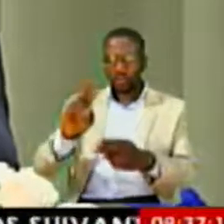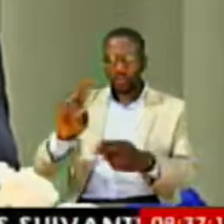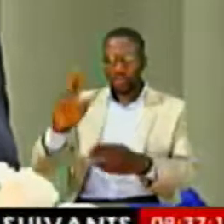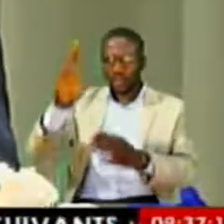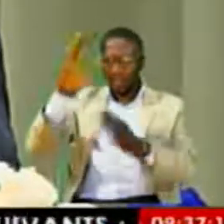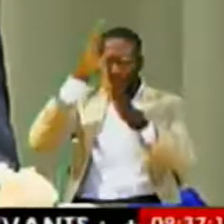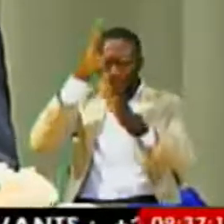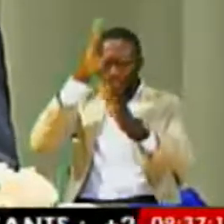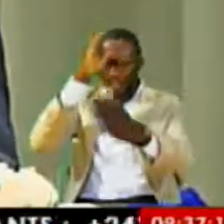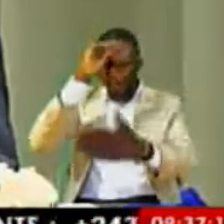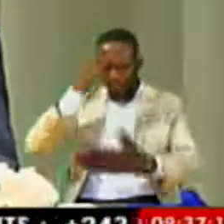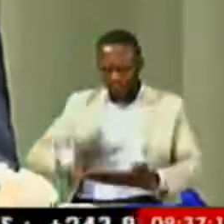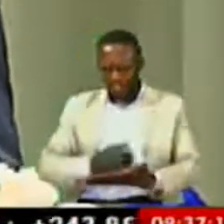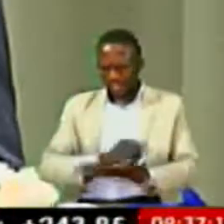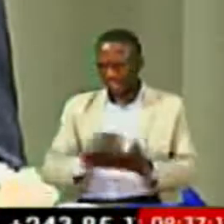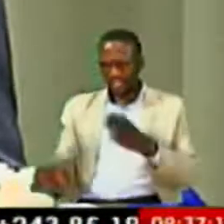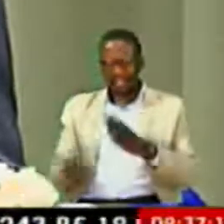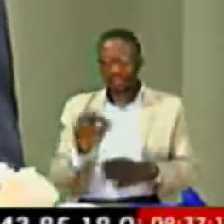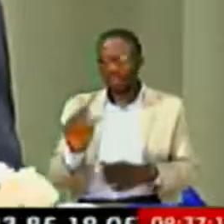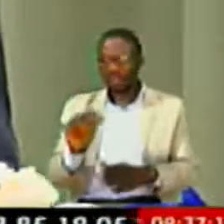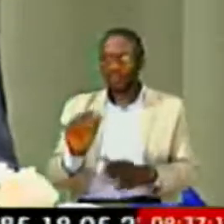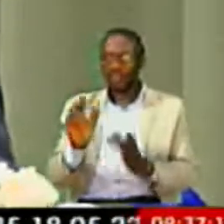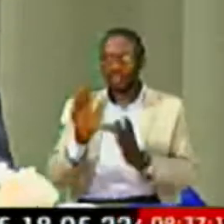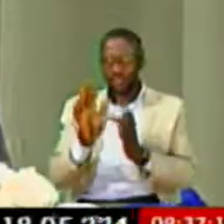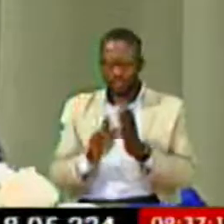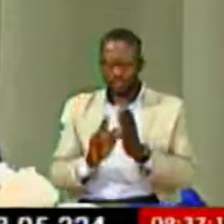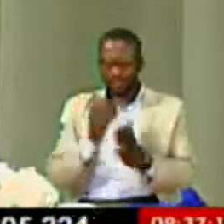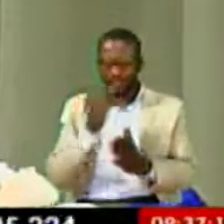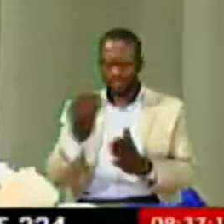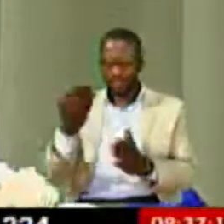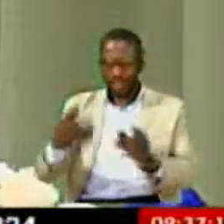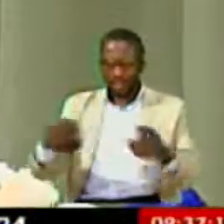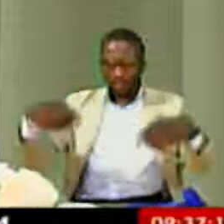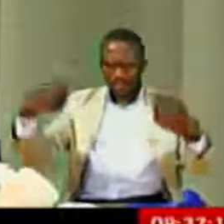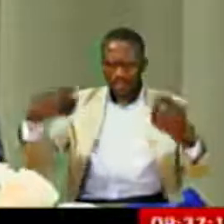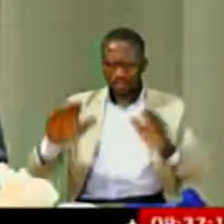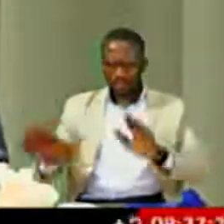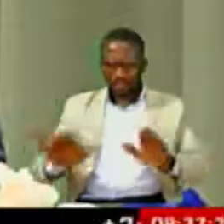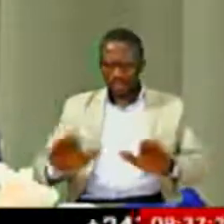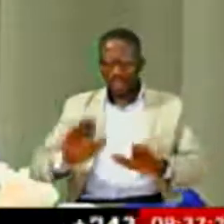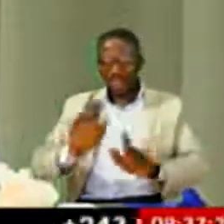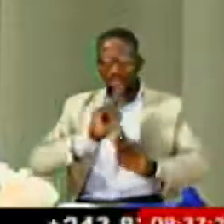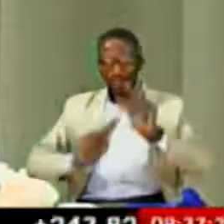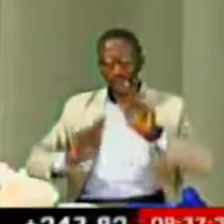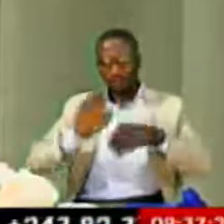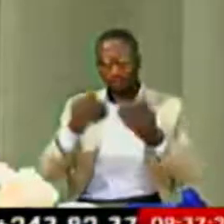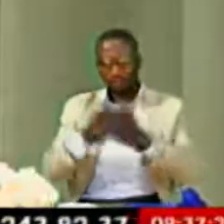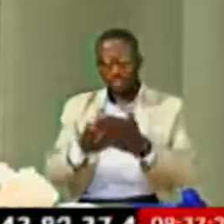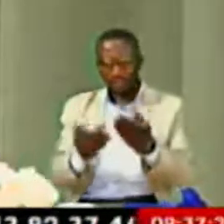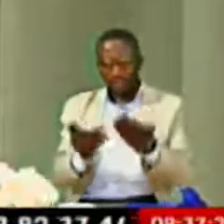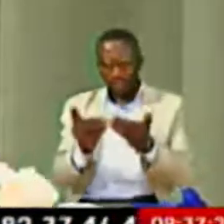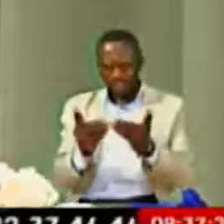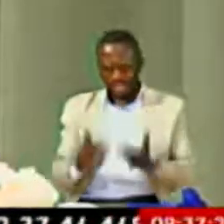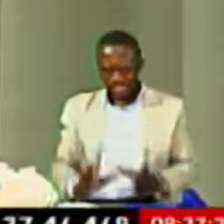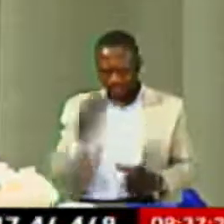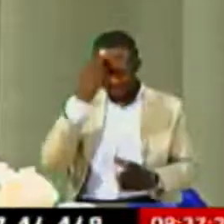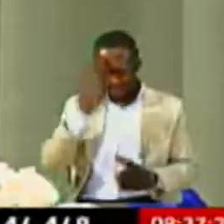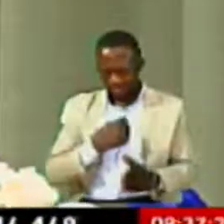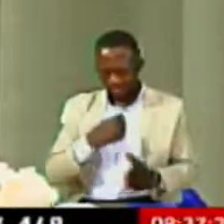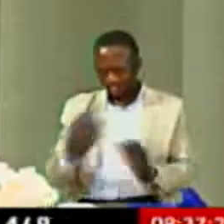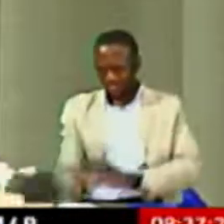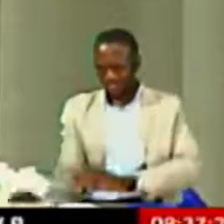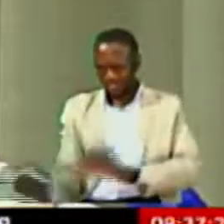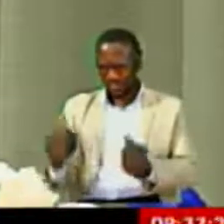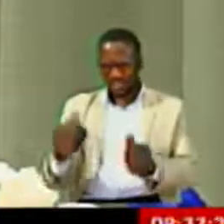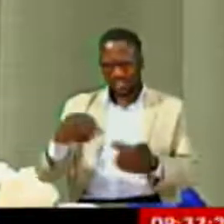Father, Son, and Holy God. Jésus avait dit, faites de toutes les nations mes disciples, make all the nations en les baptisant au nom du Père, by baptizing in the name